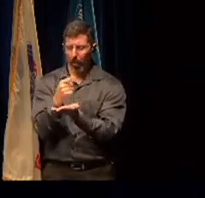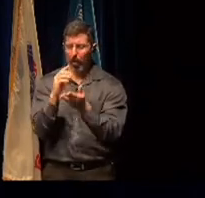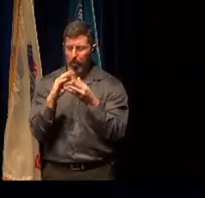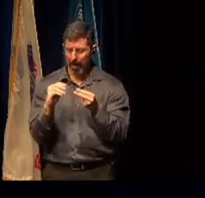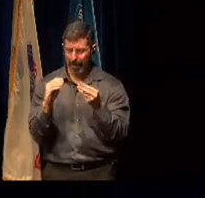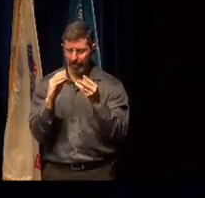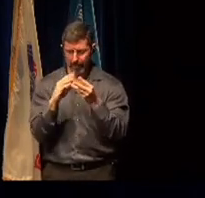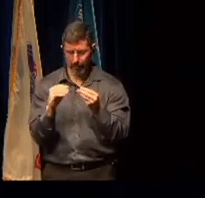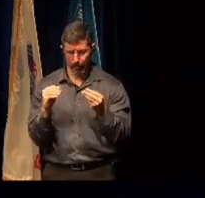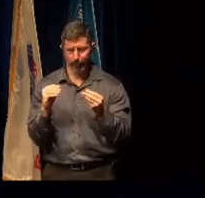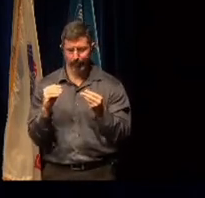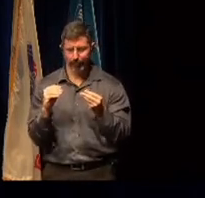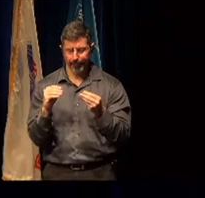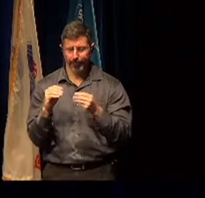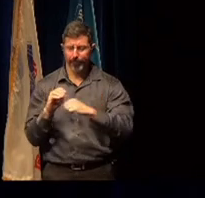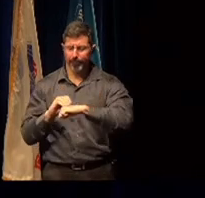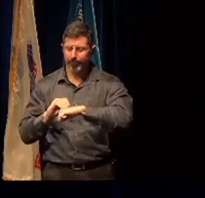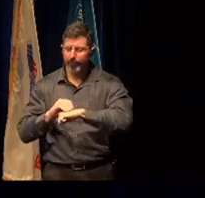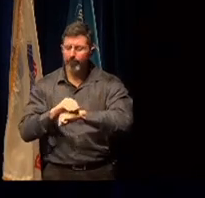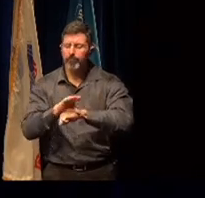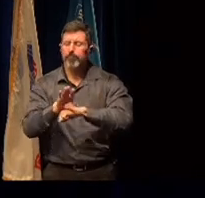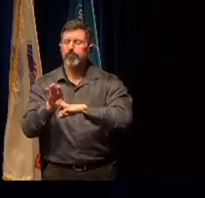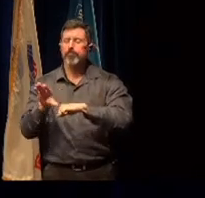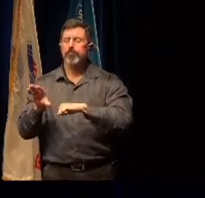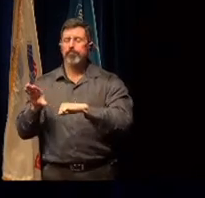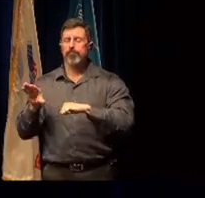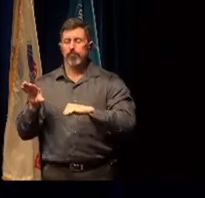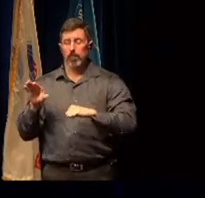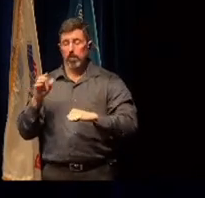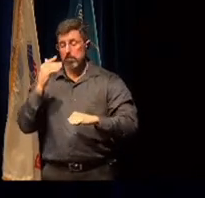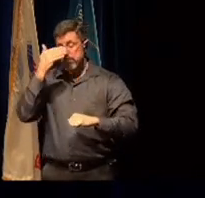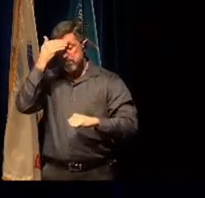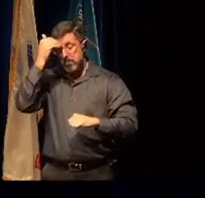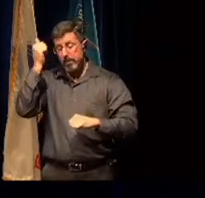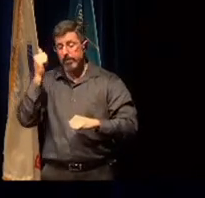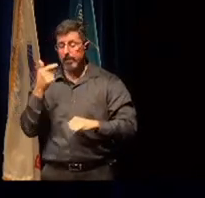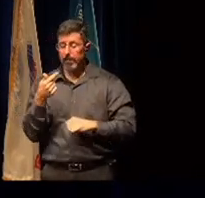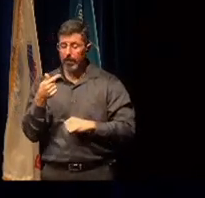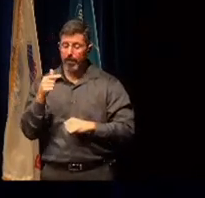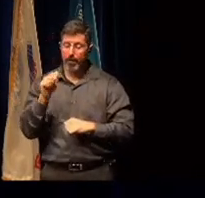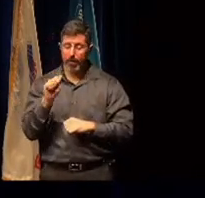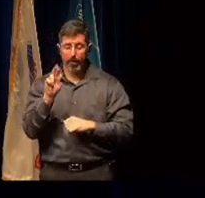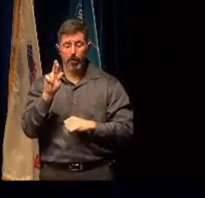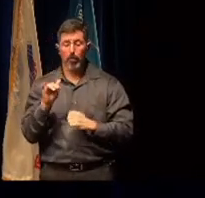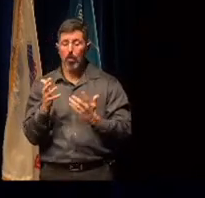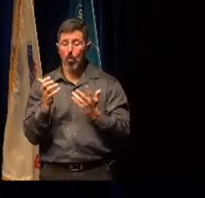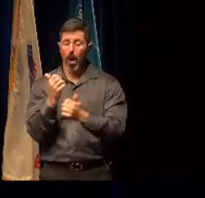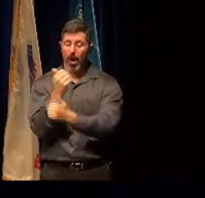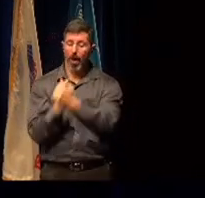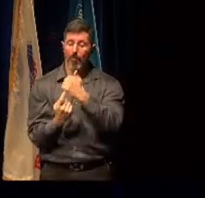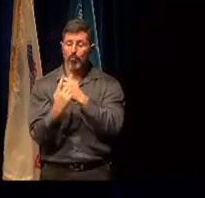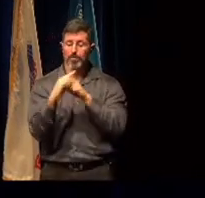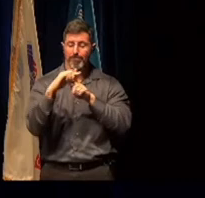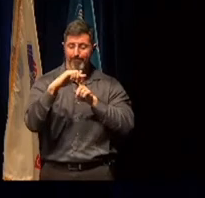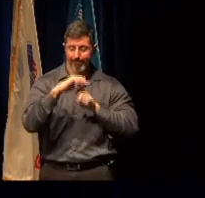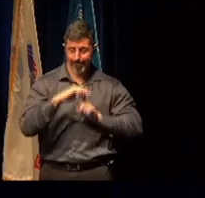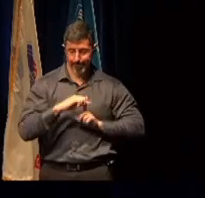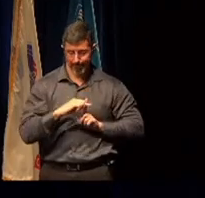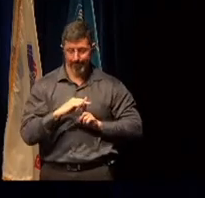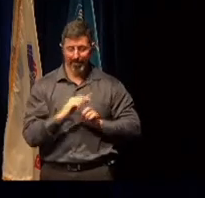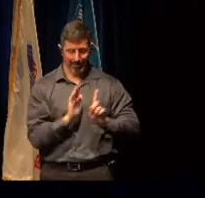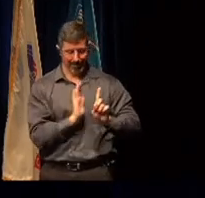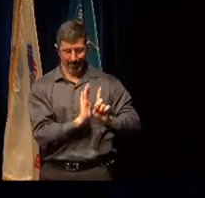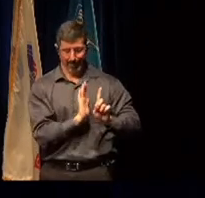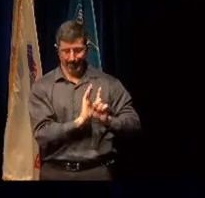today, because Gary desperately wanted everyone that came today to know Jesus as their Savior. That was his